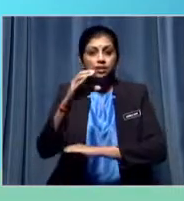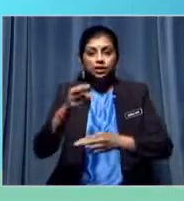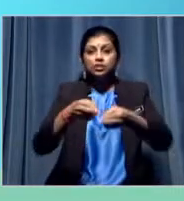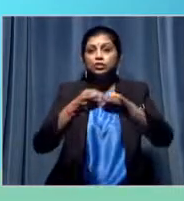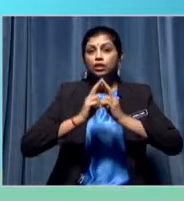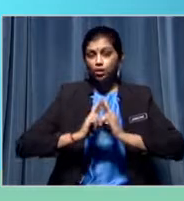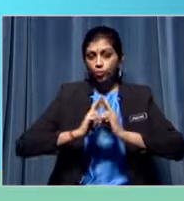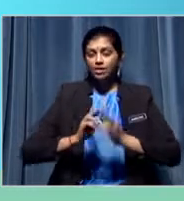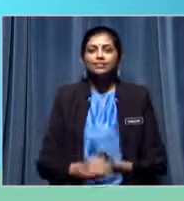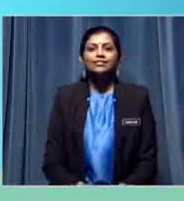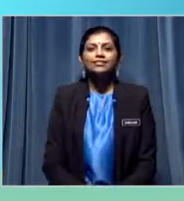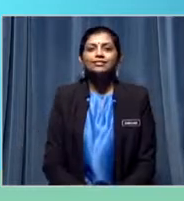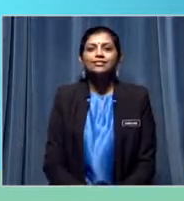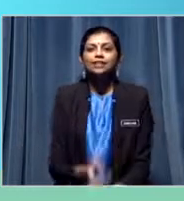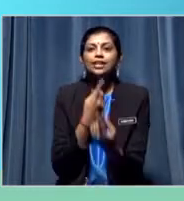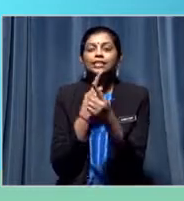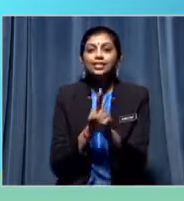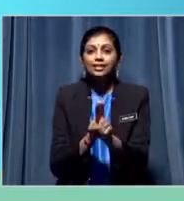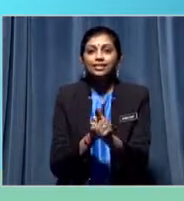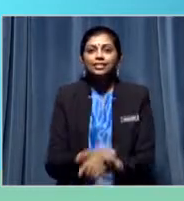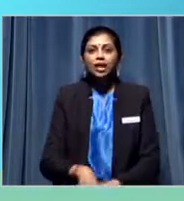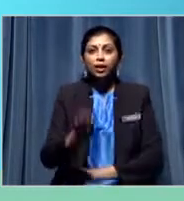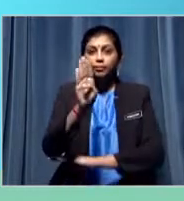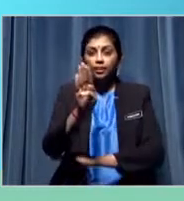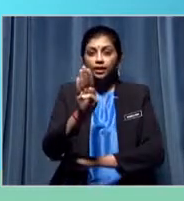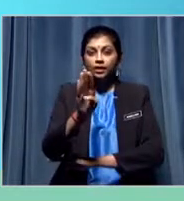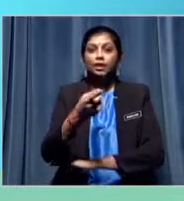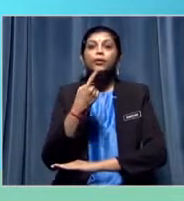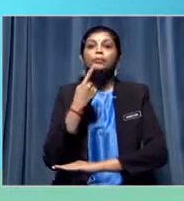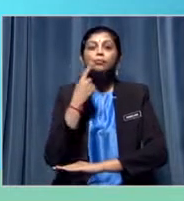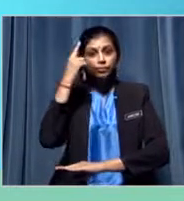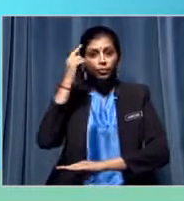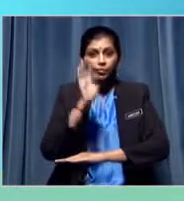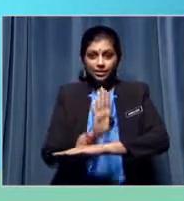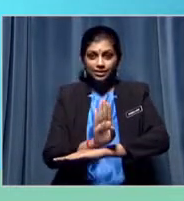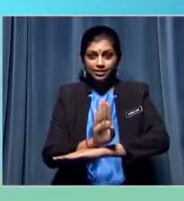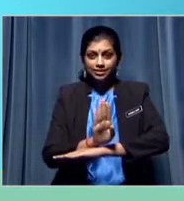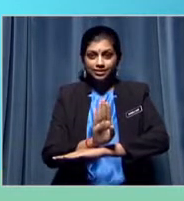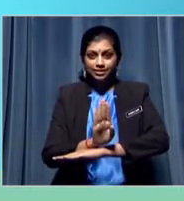Request. The answer is B. Promise.